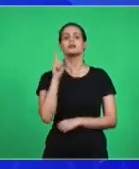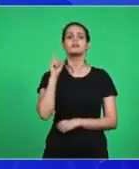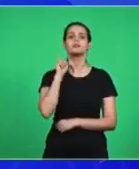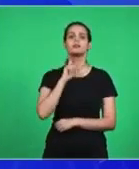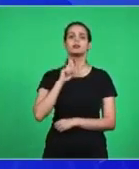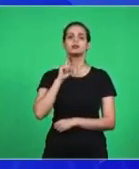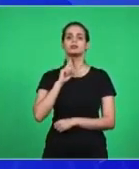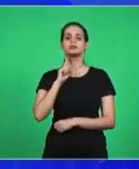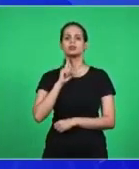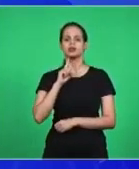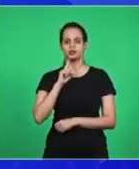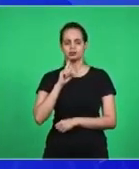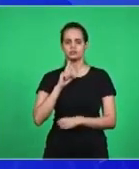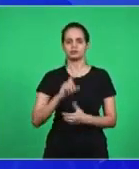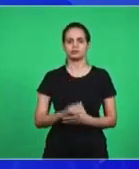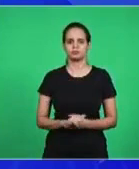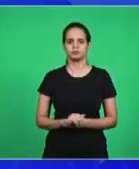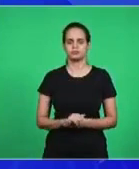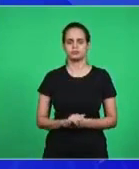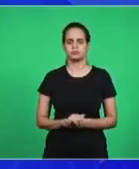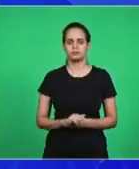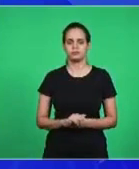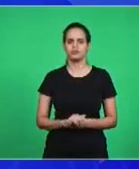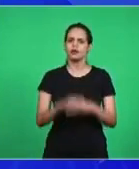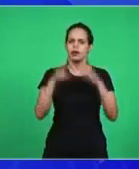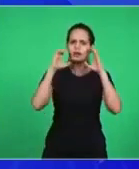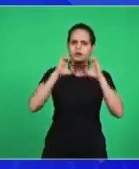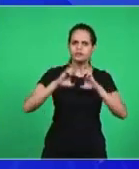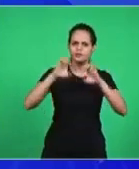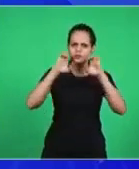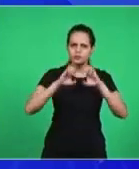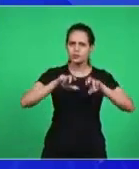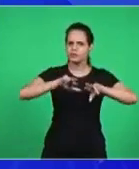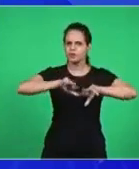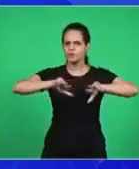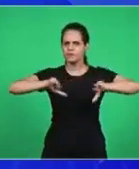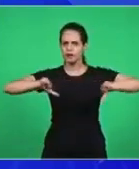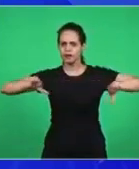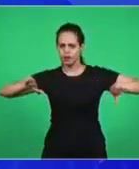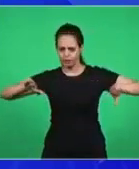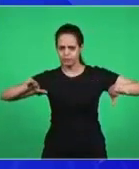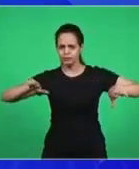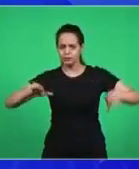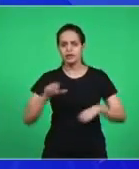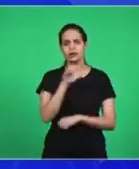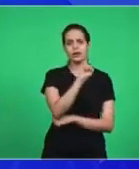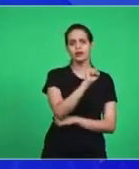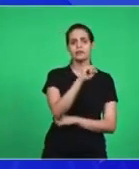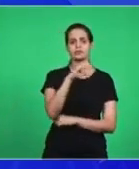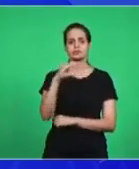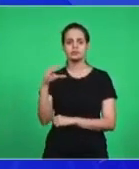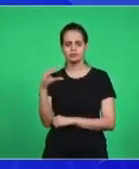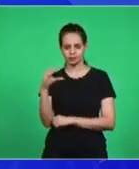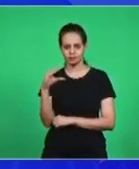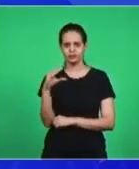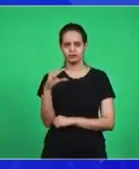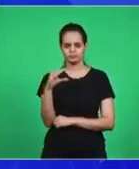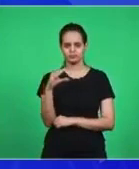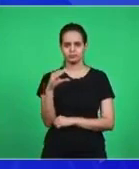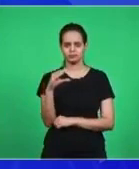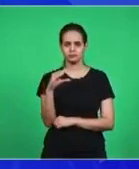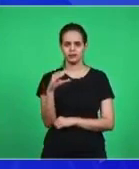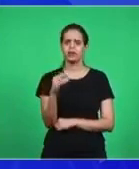in the state of Minas Gerais, all of this in Brazil. There were also evangelizations that took place in Brazil. In Blumenau, Santa